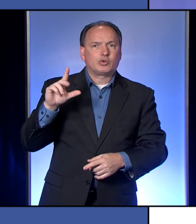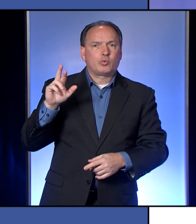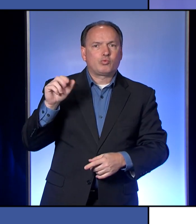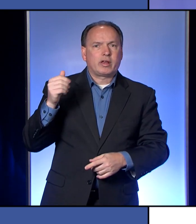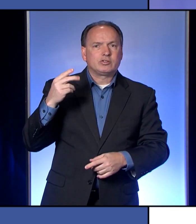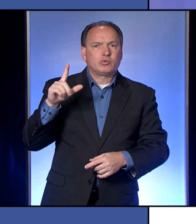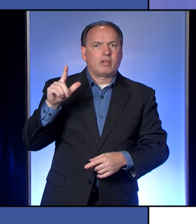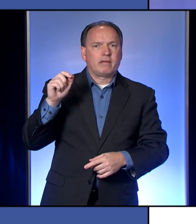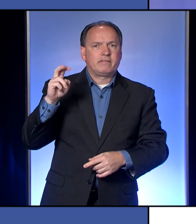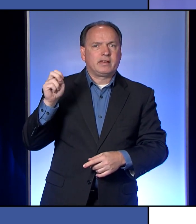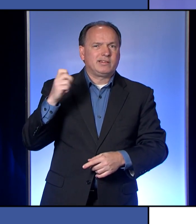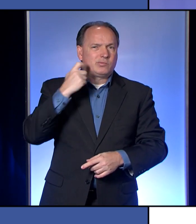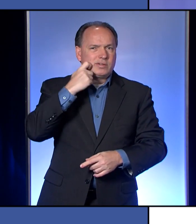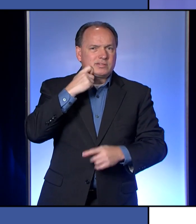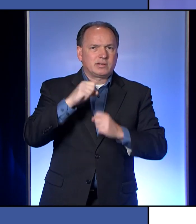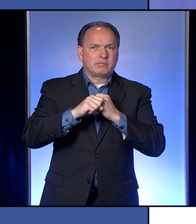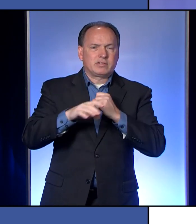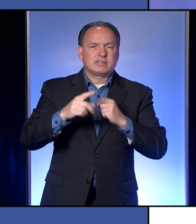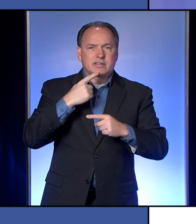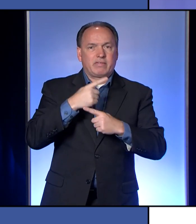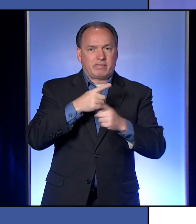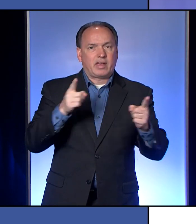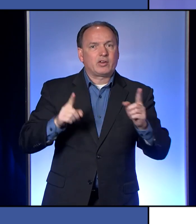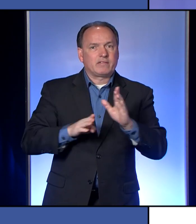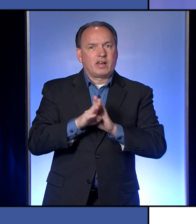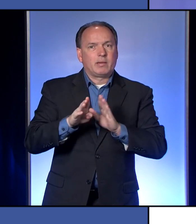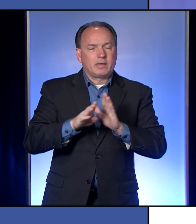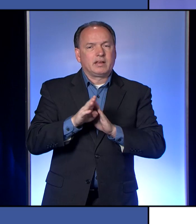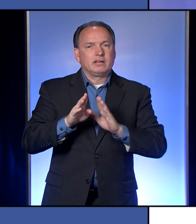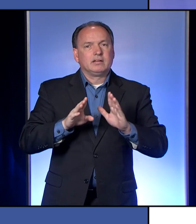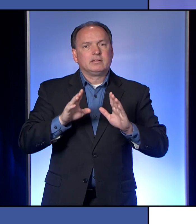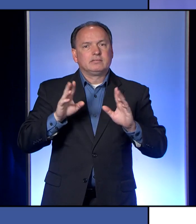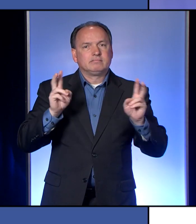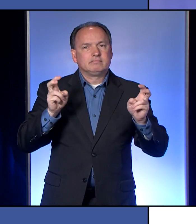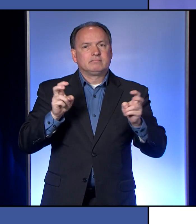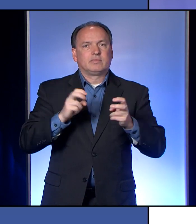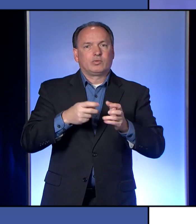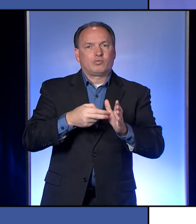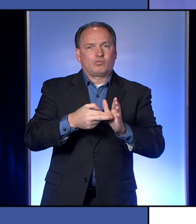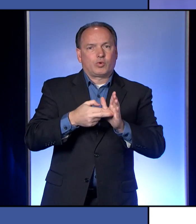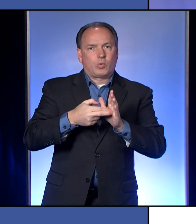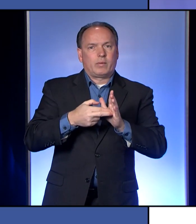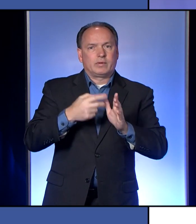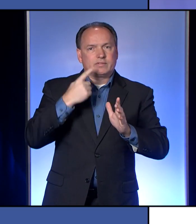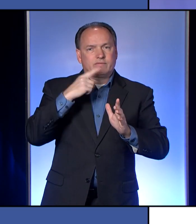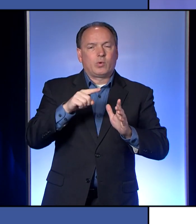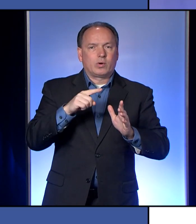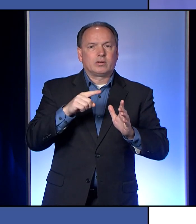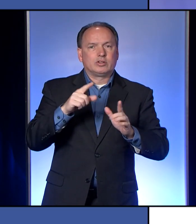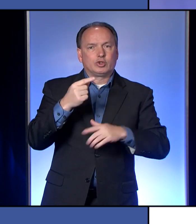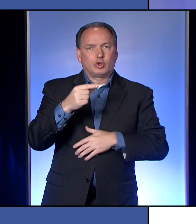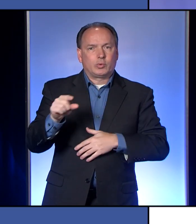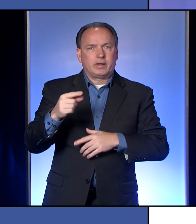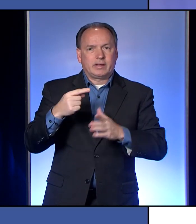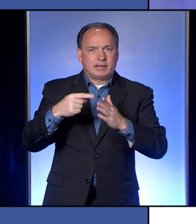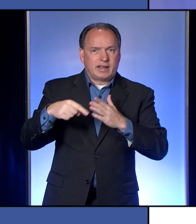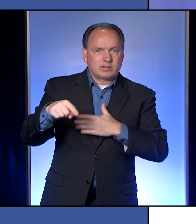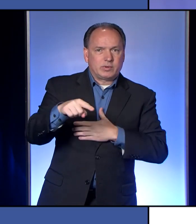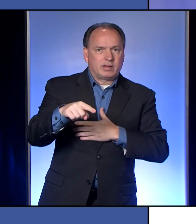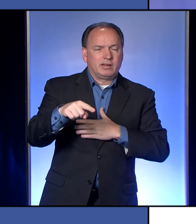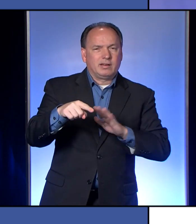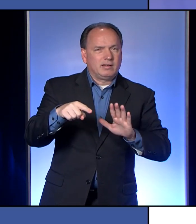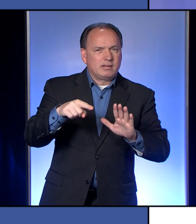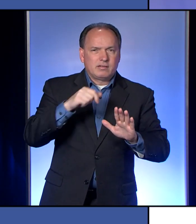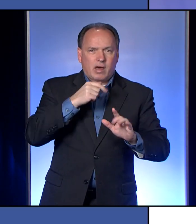her latest press conference said that they're developing the metrics for green next week. Not necessarily that they're going to announce them next